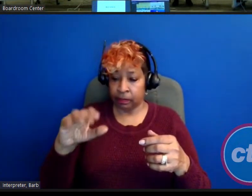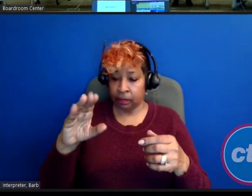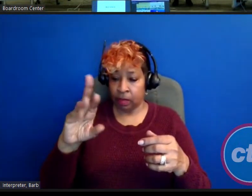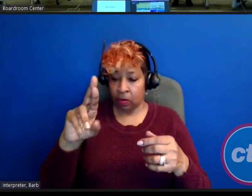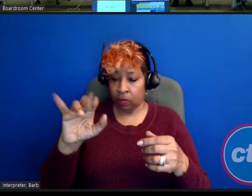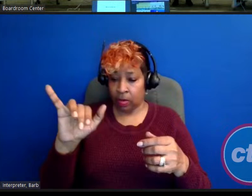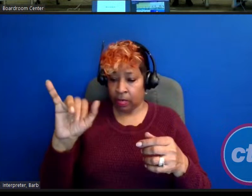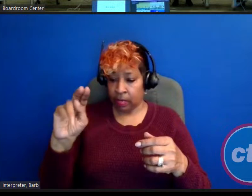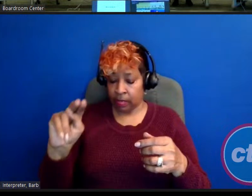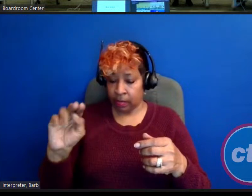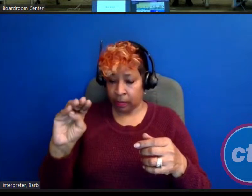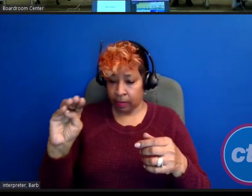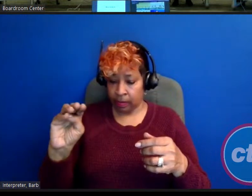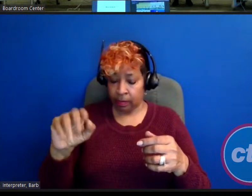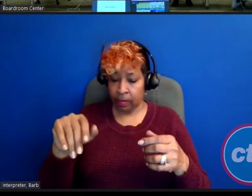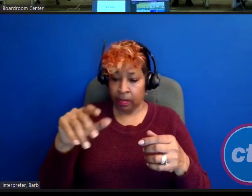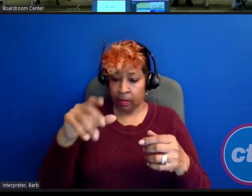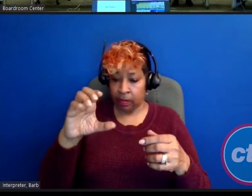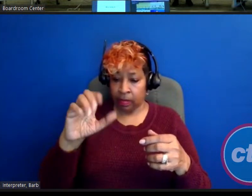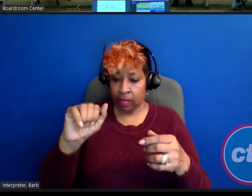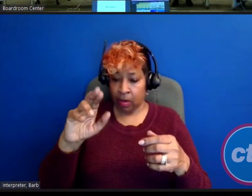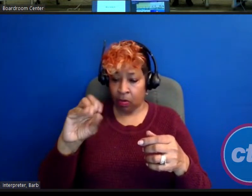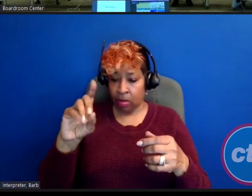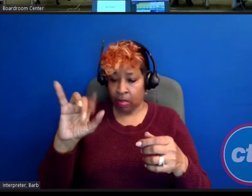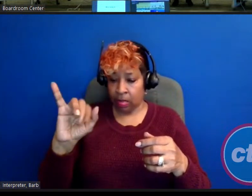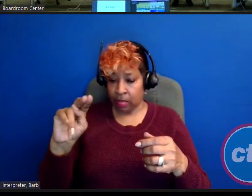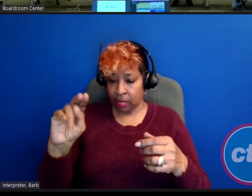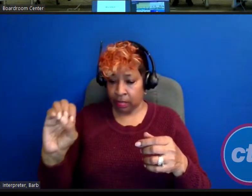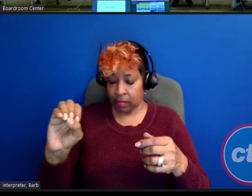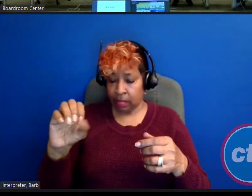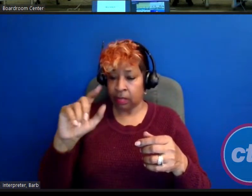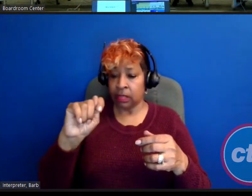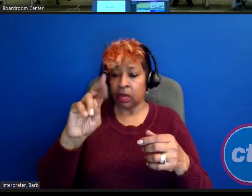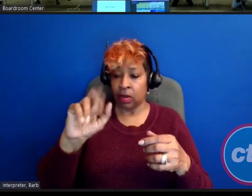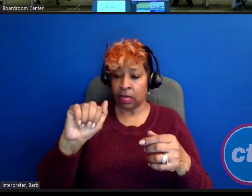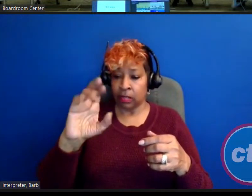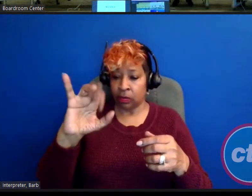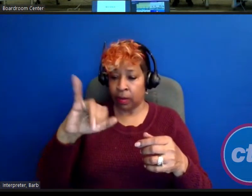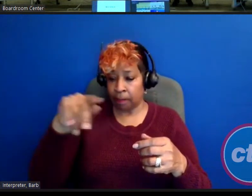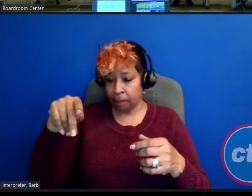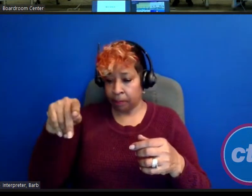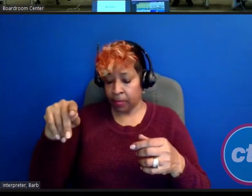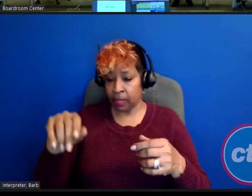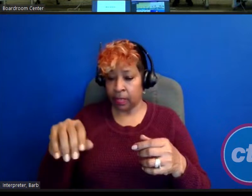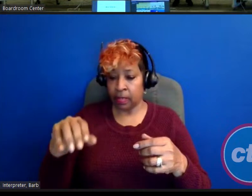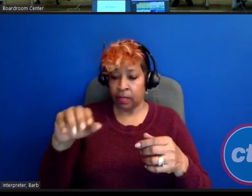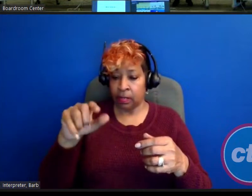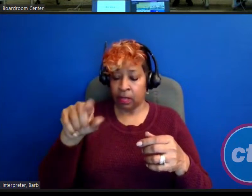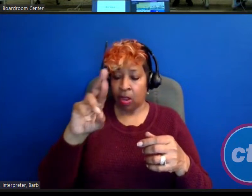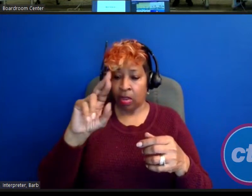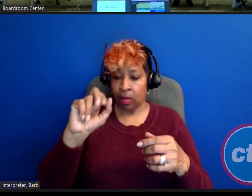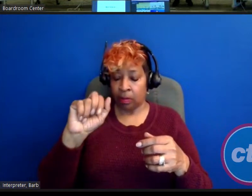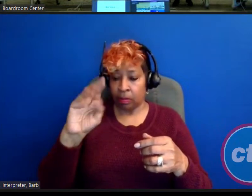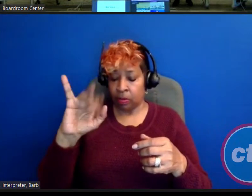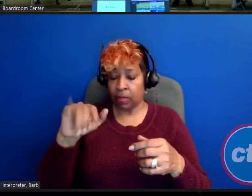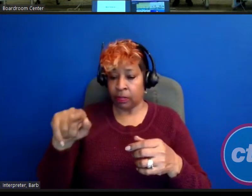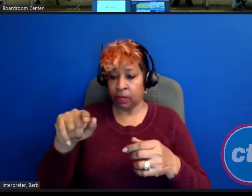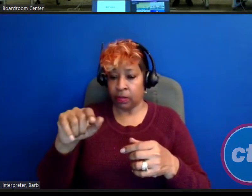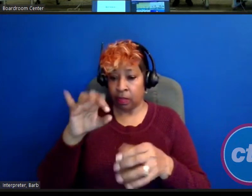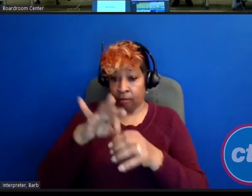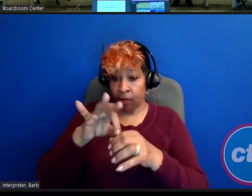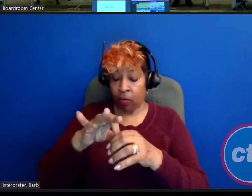Aye. Caroline Pavlicek. Aye. Aye. Tracy Powell. Aye. Chairperson Raby, the vote to approve the minutes